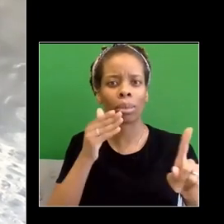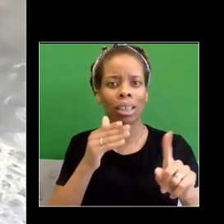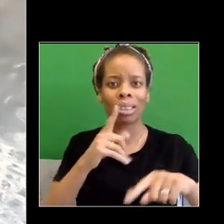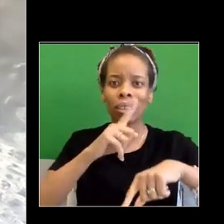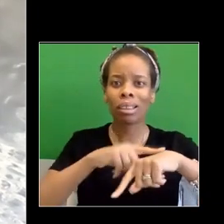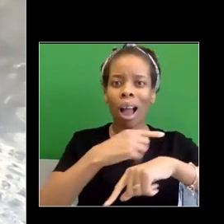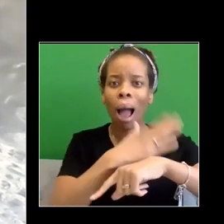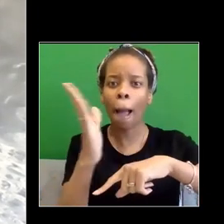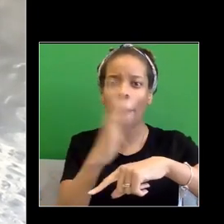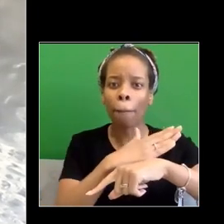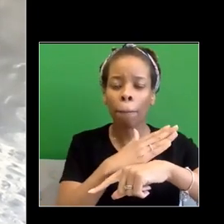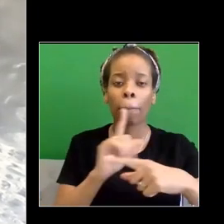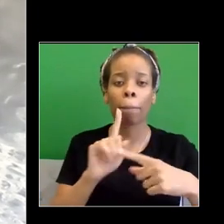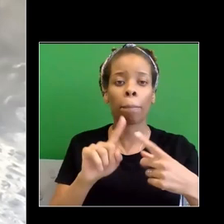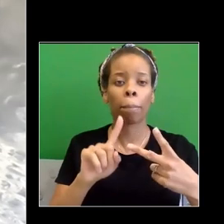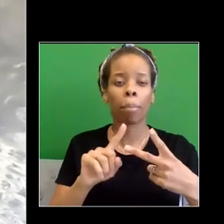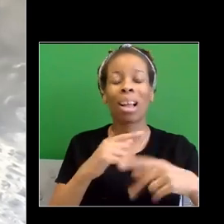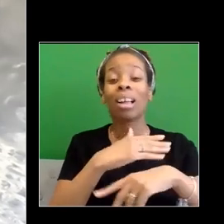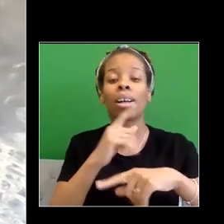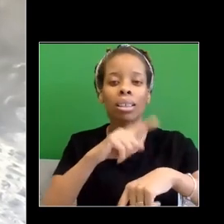and the weekend